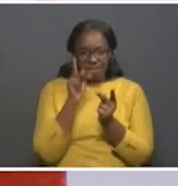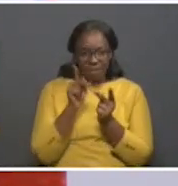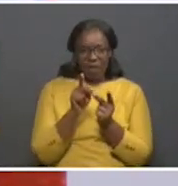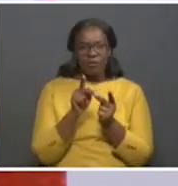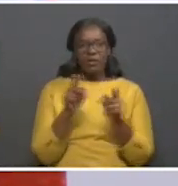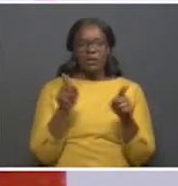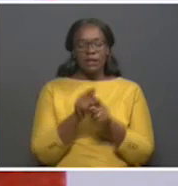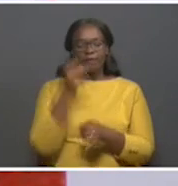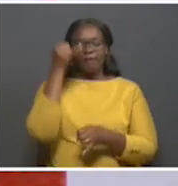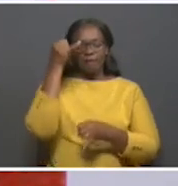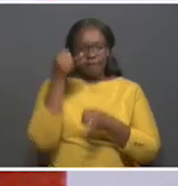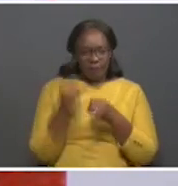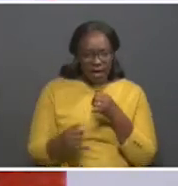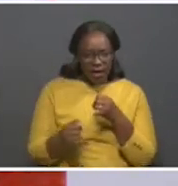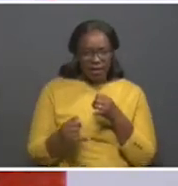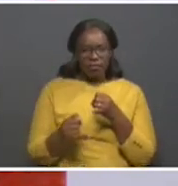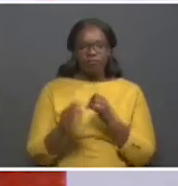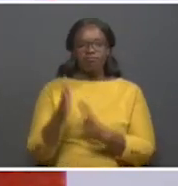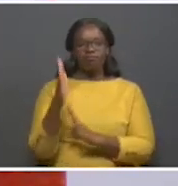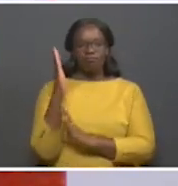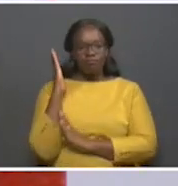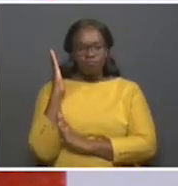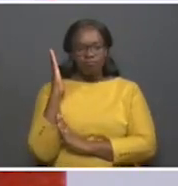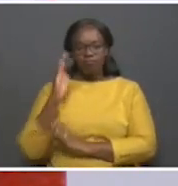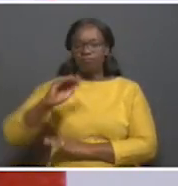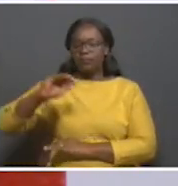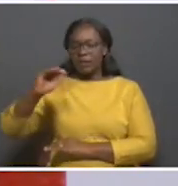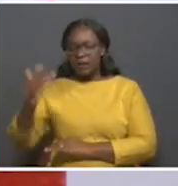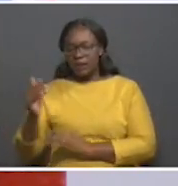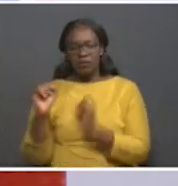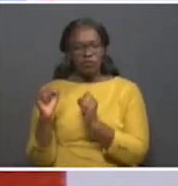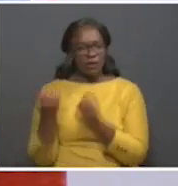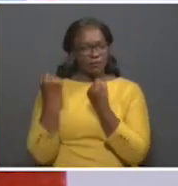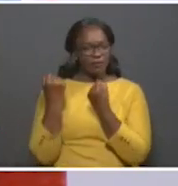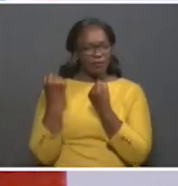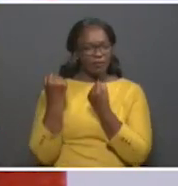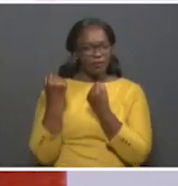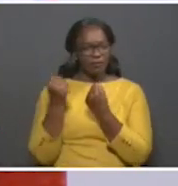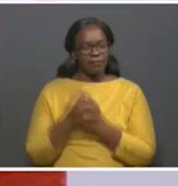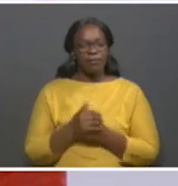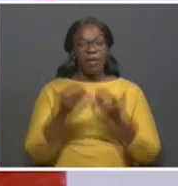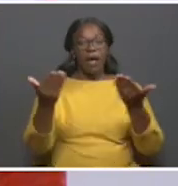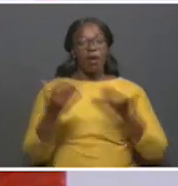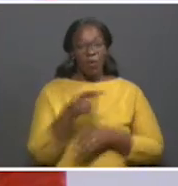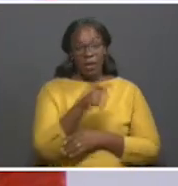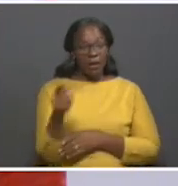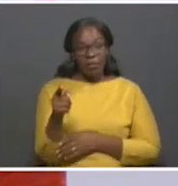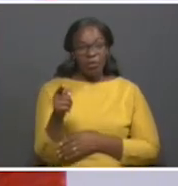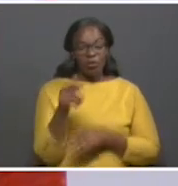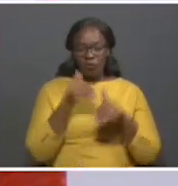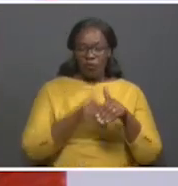our final, is our guaranteed city of refuge. I invite you to follow